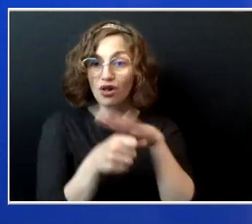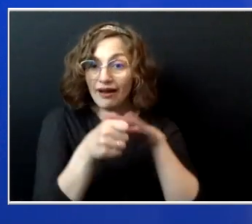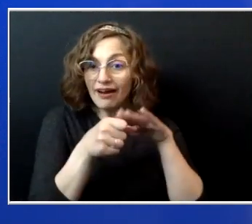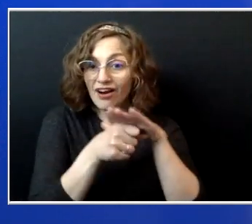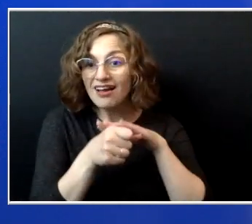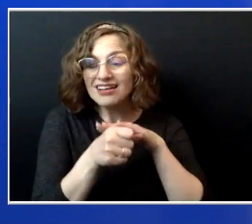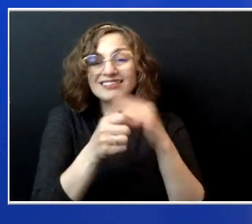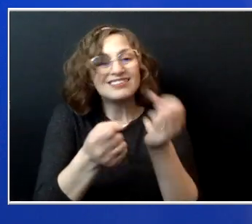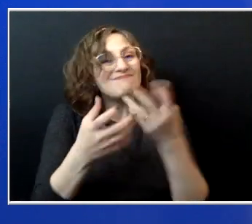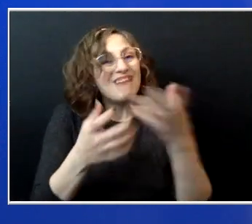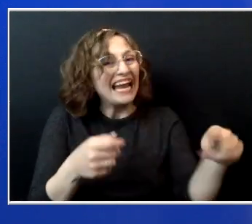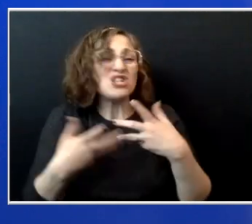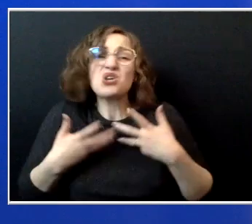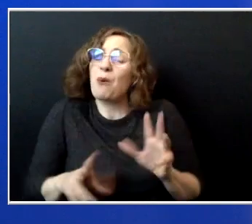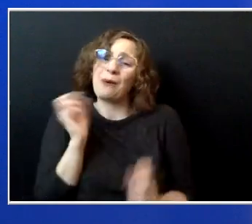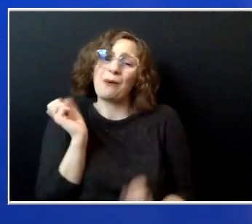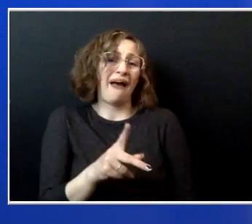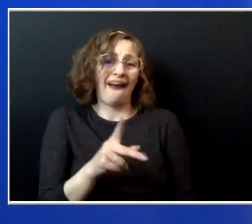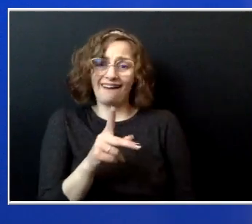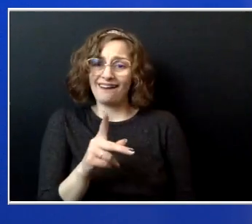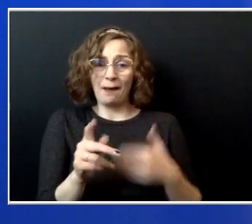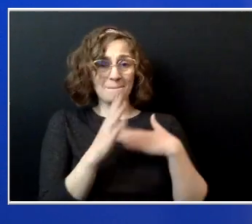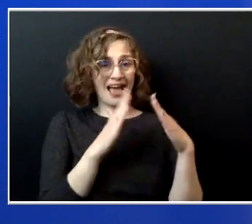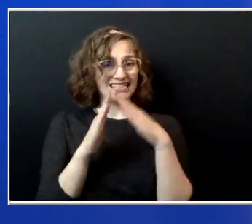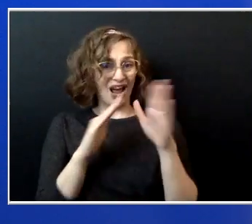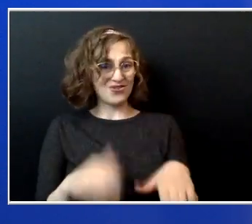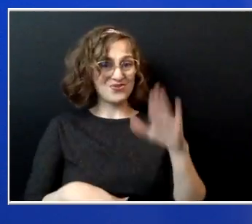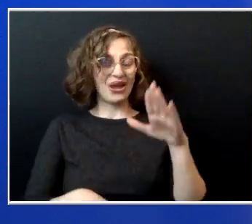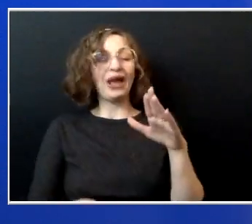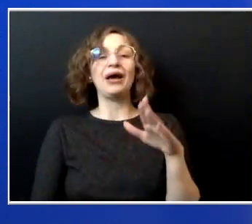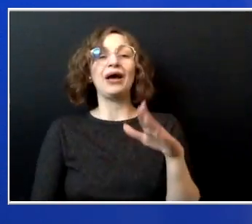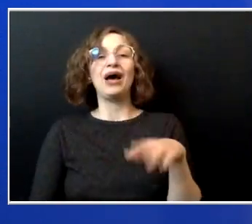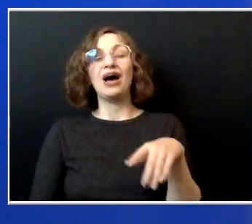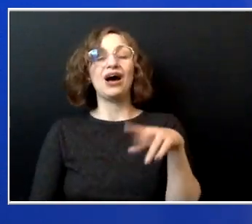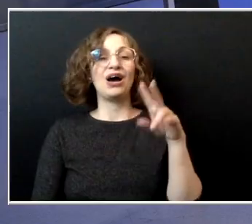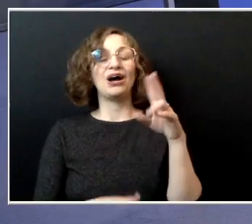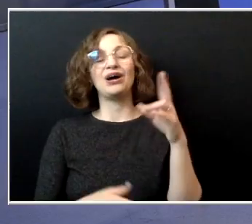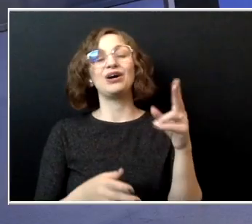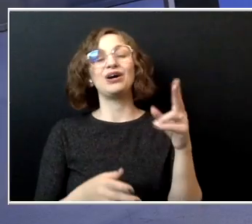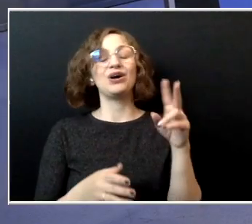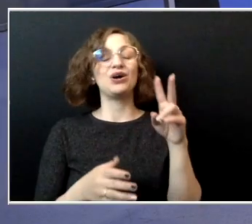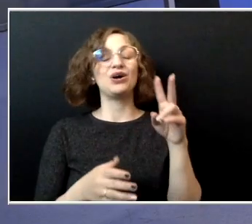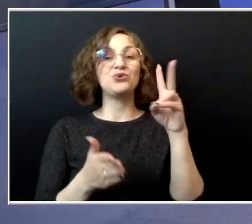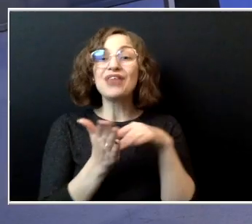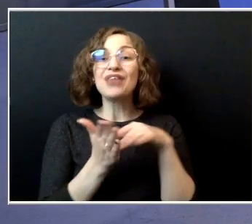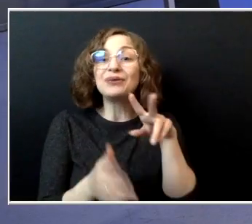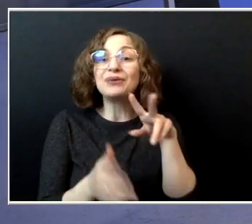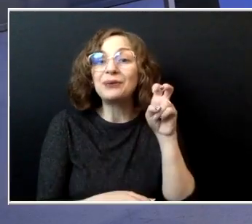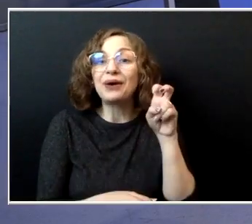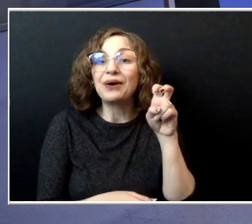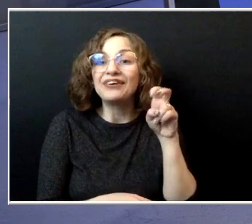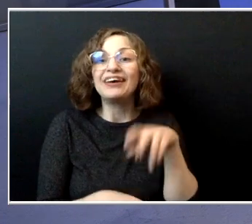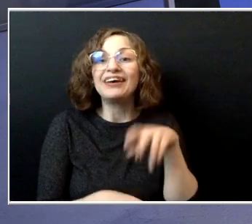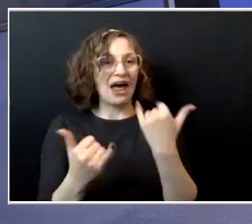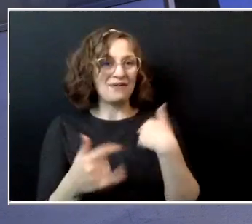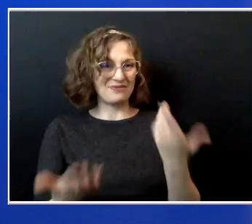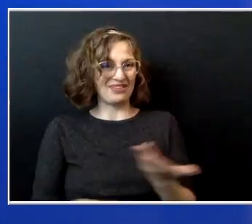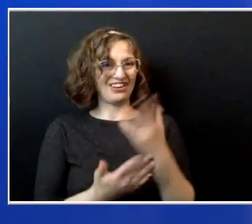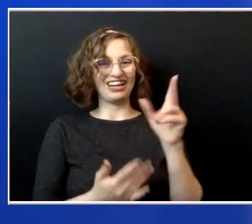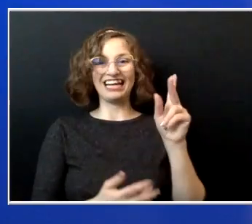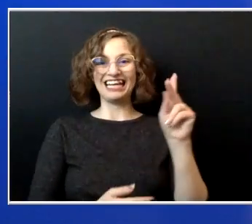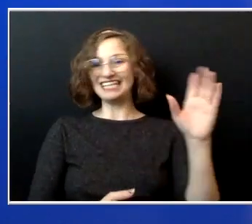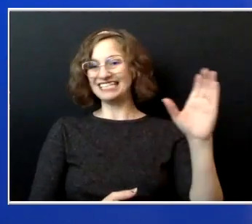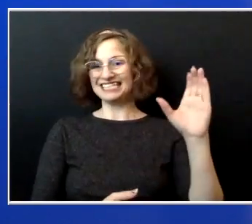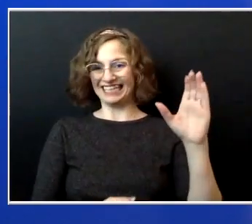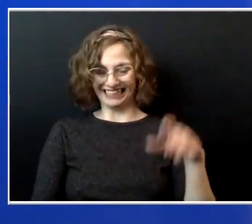town of 2,200, and I'm here in Kansas City. Field of Dreams. Just say she grew up in the town of Field of Dreams. Yes. So, you know, there it